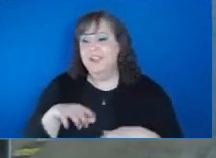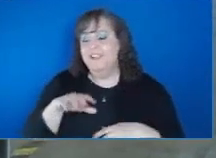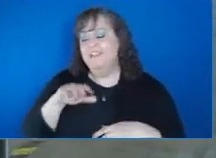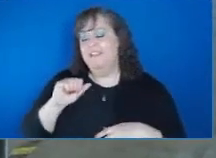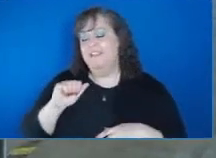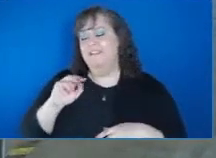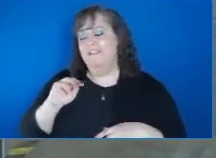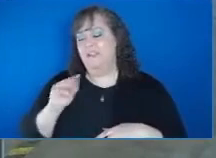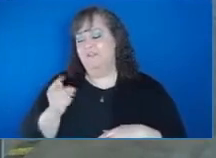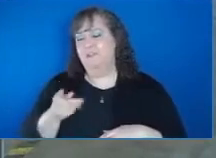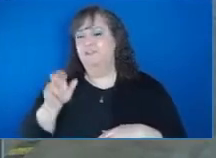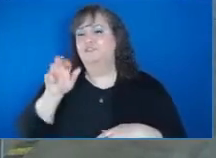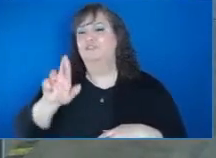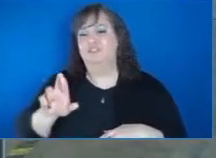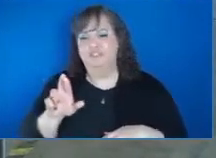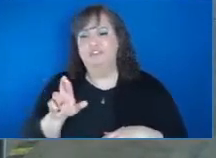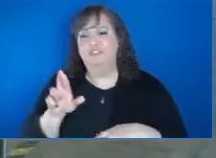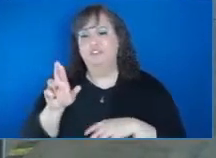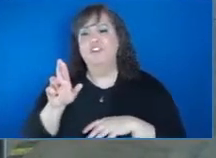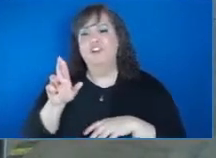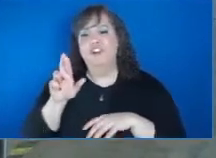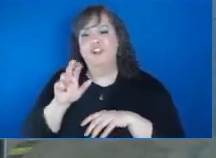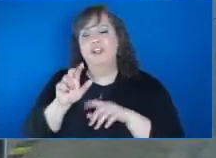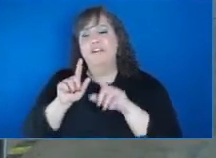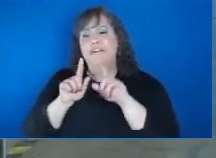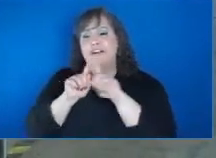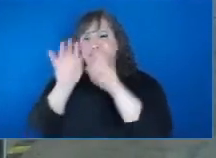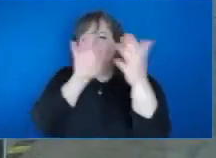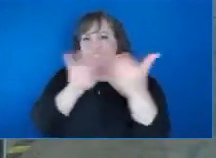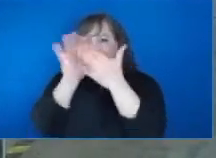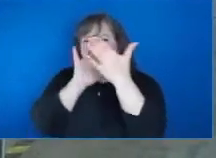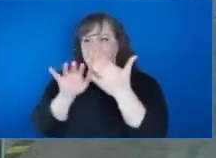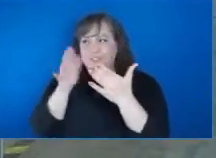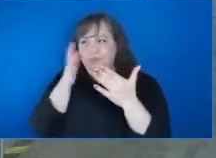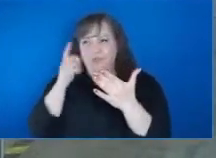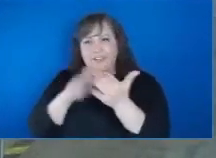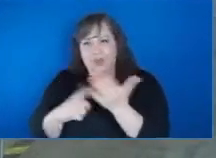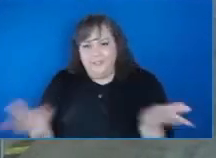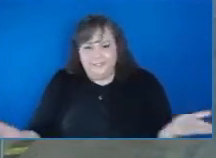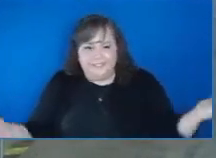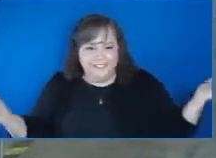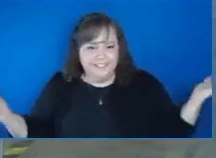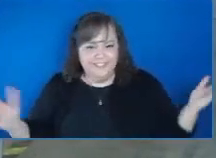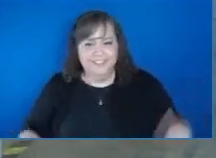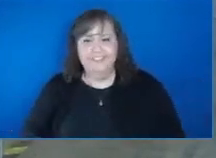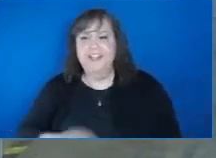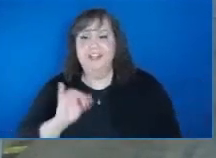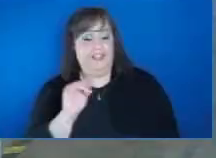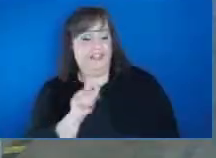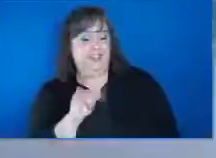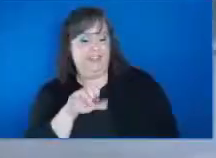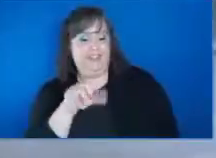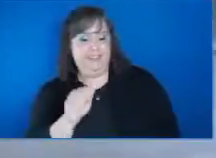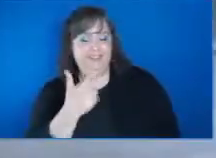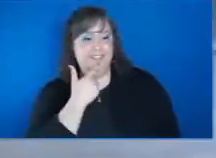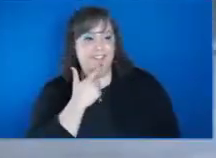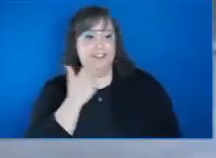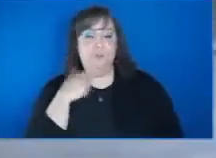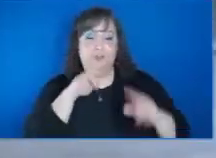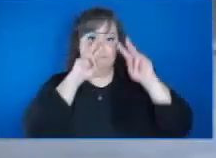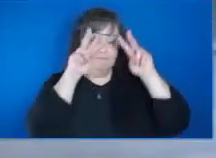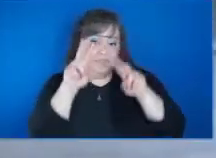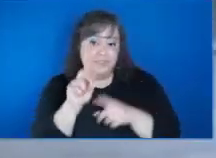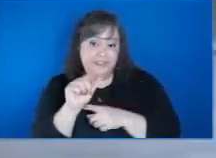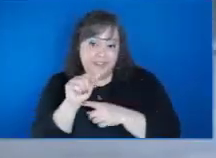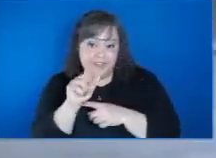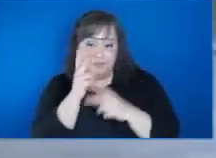Yeah. Everyone would see it. As Nancy said, when we look at these data and we calculate the trajectories and their orbits, this is